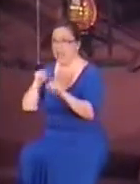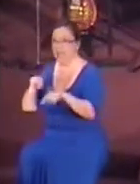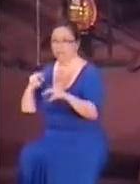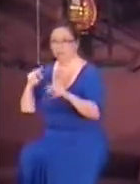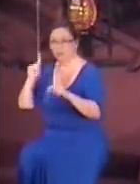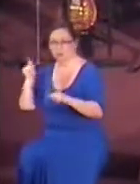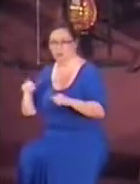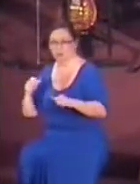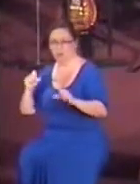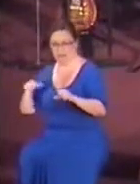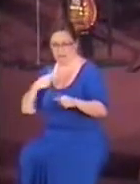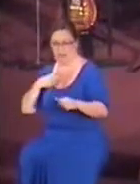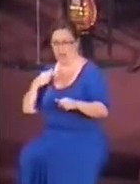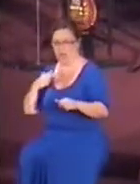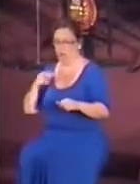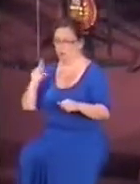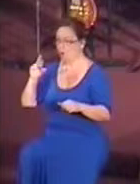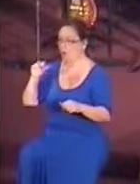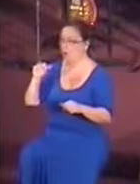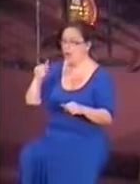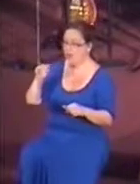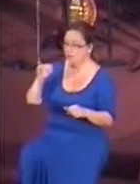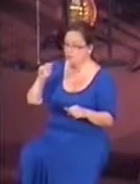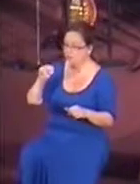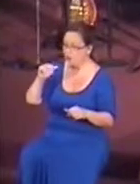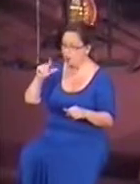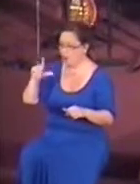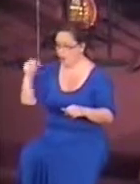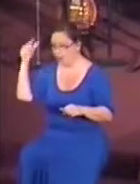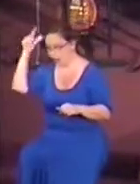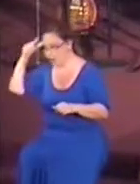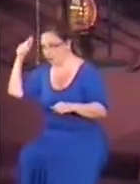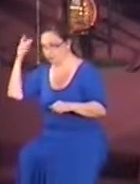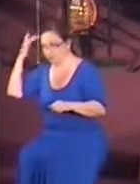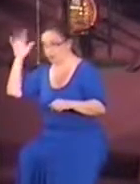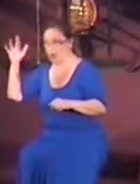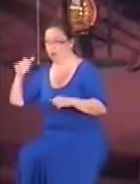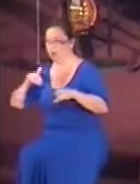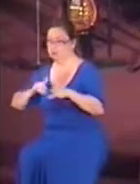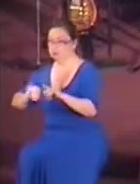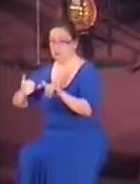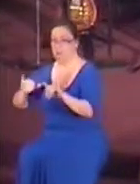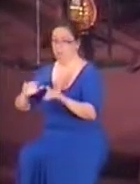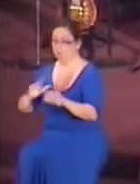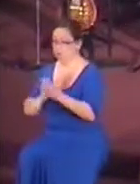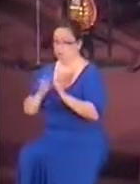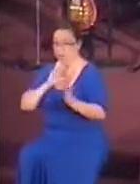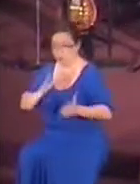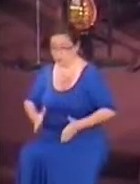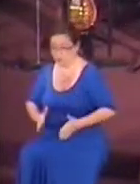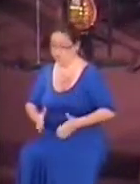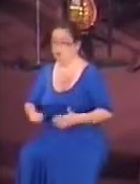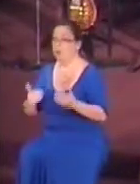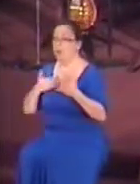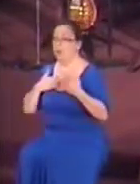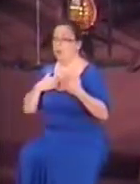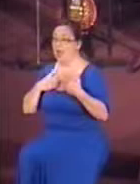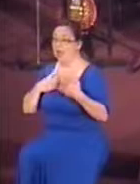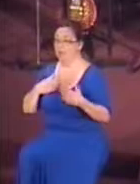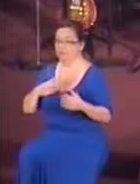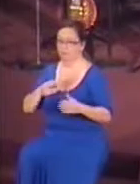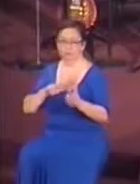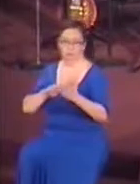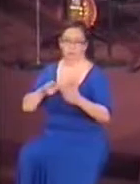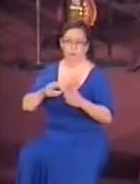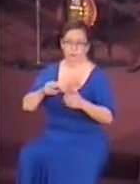can I be rational and logical and intelligent and still be a Christian? And so we do have factual doubts.